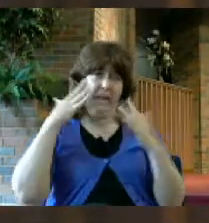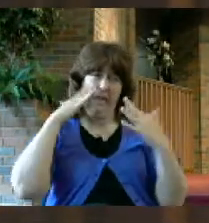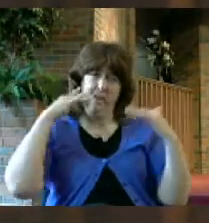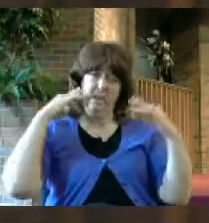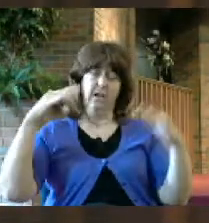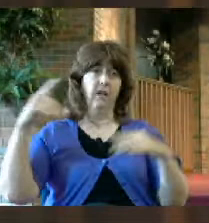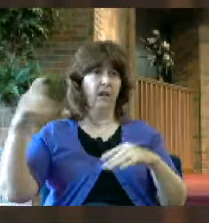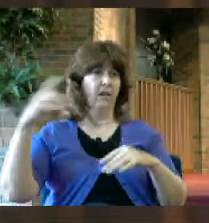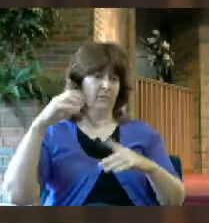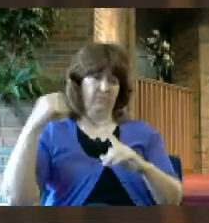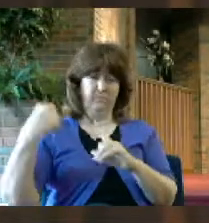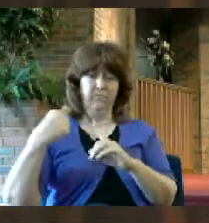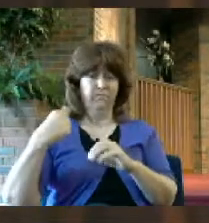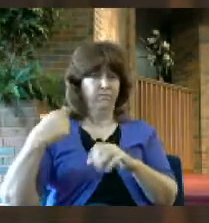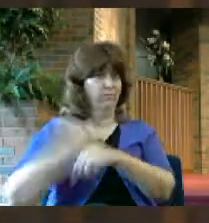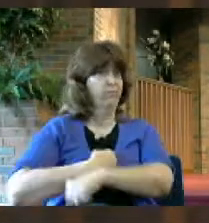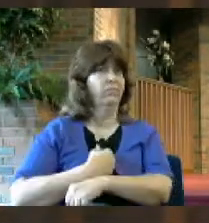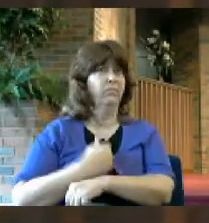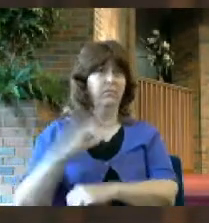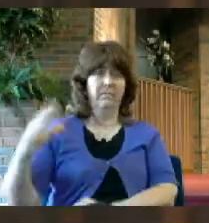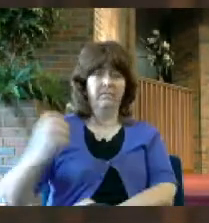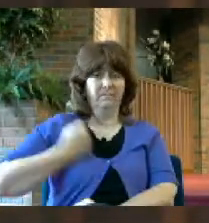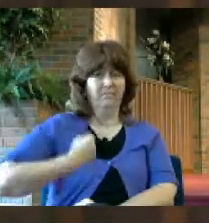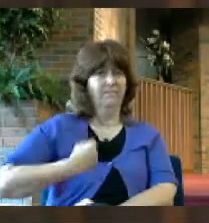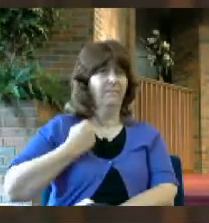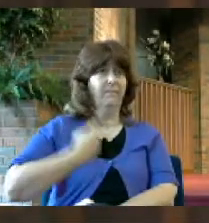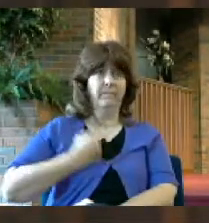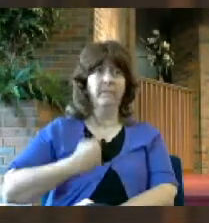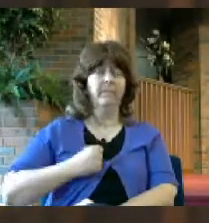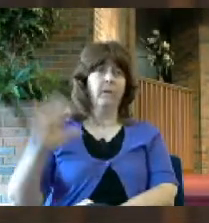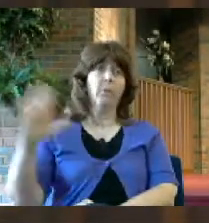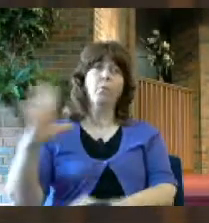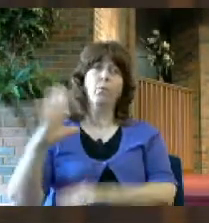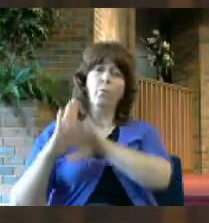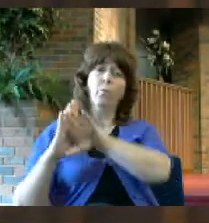Aggressive in their views.